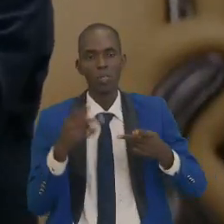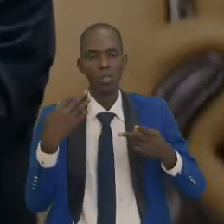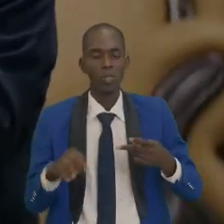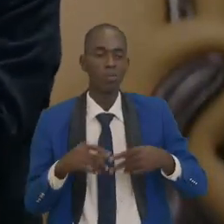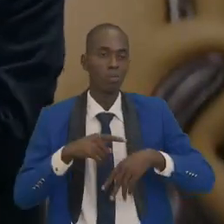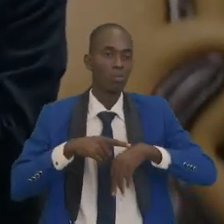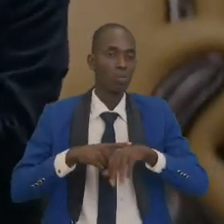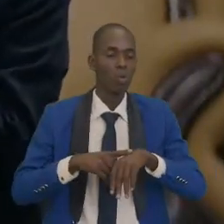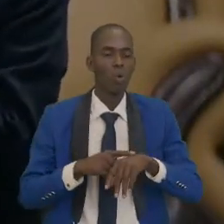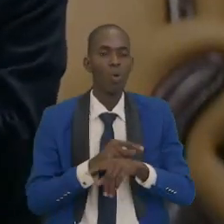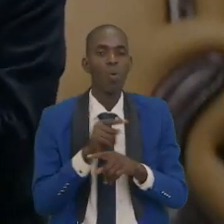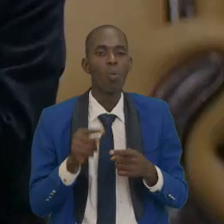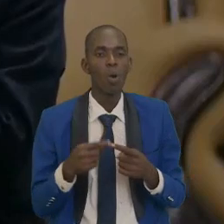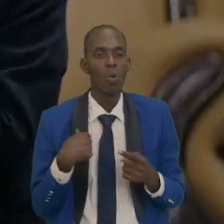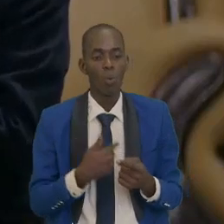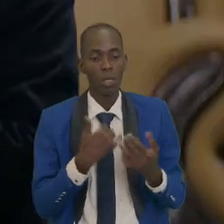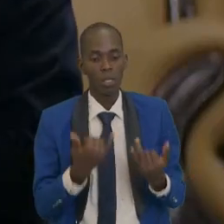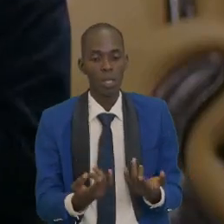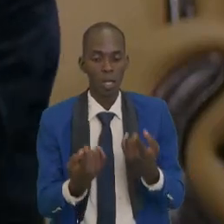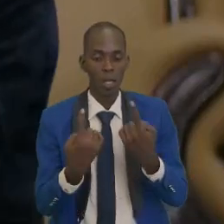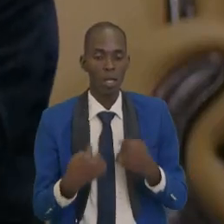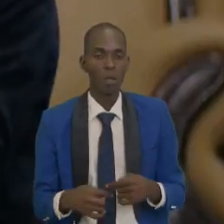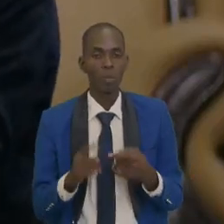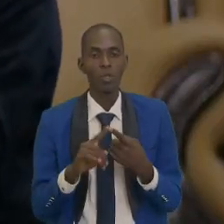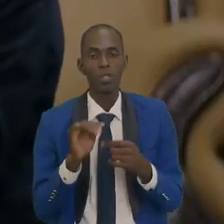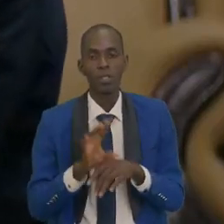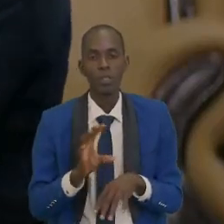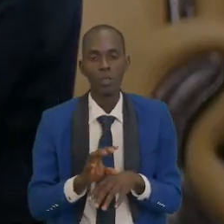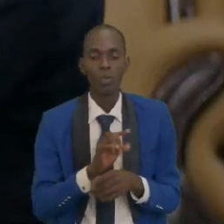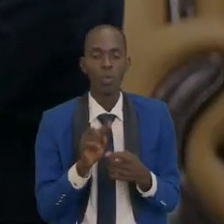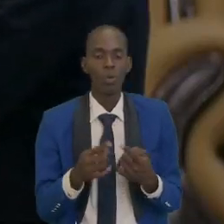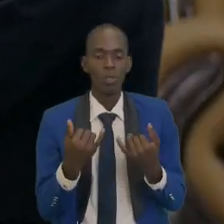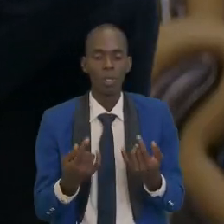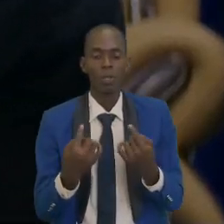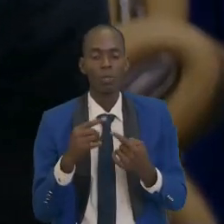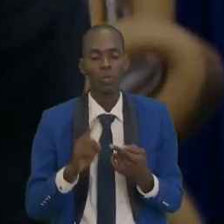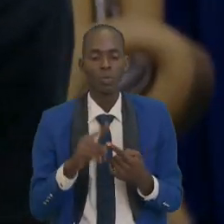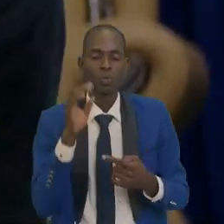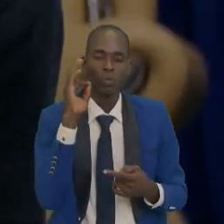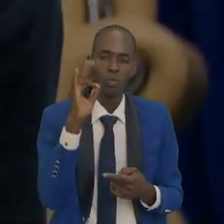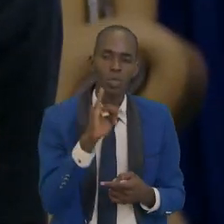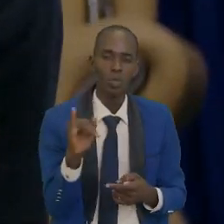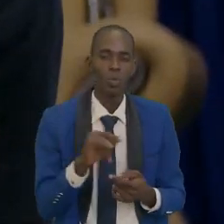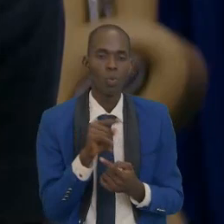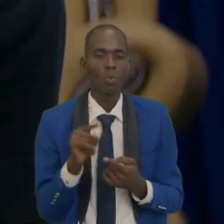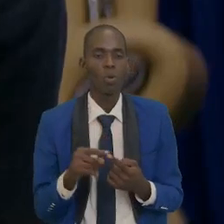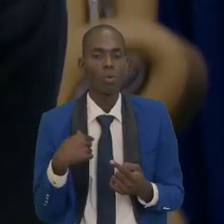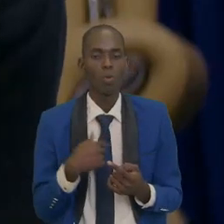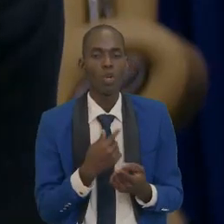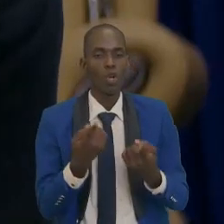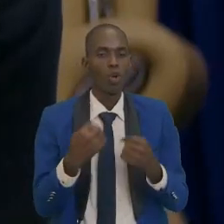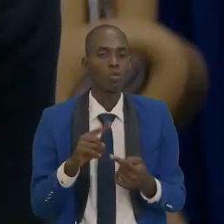what will come to church one will come to preach when we come to run for